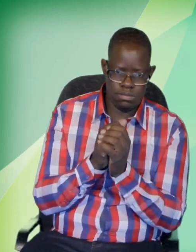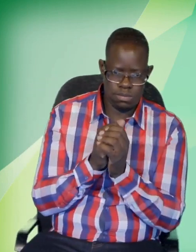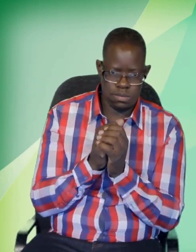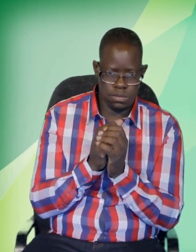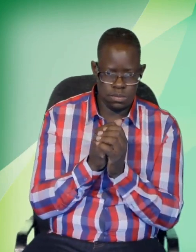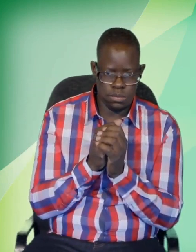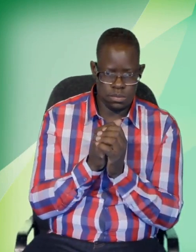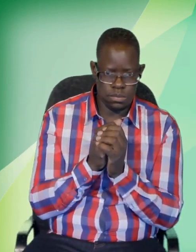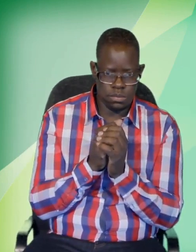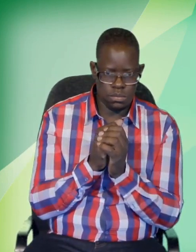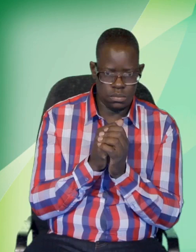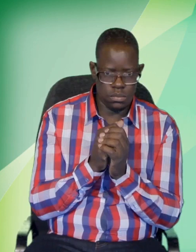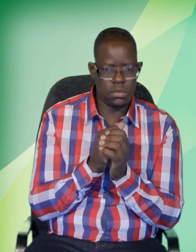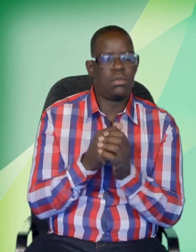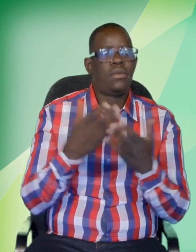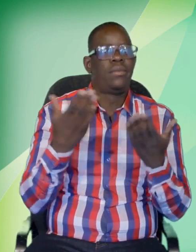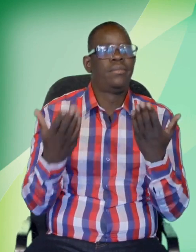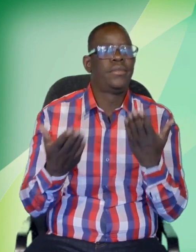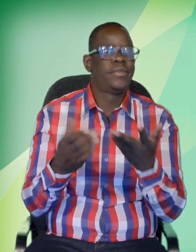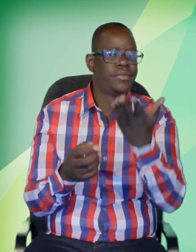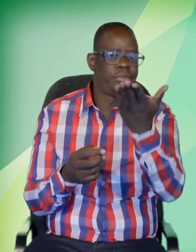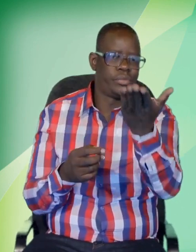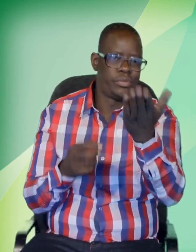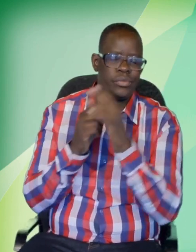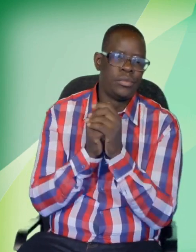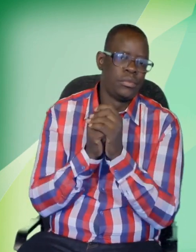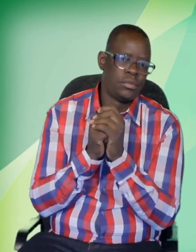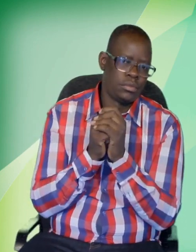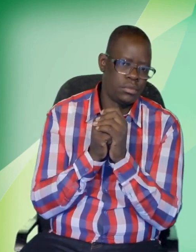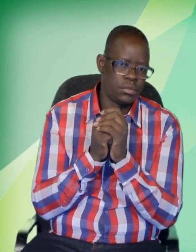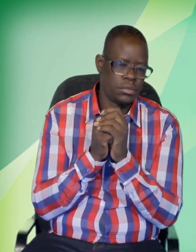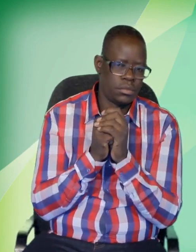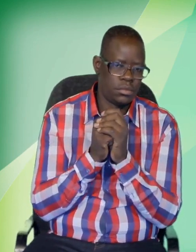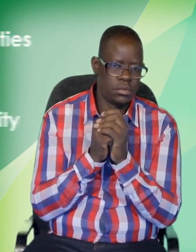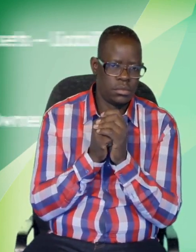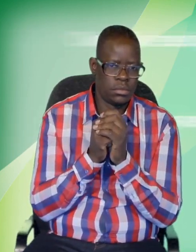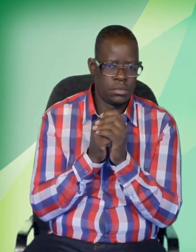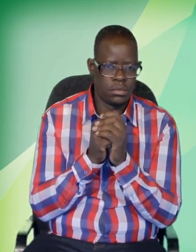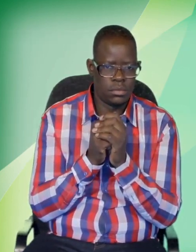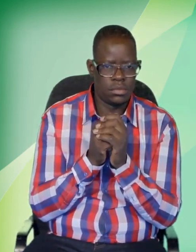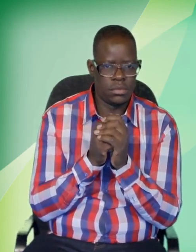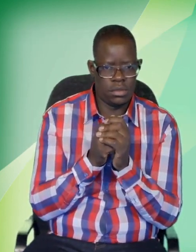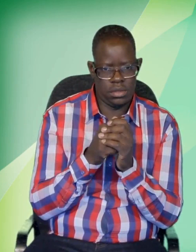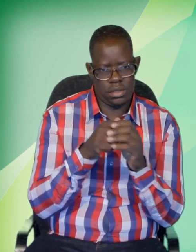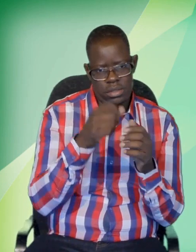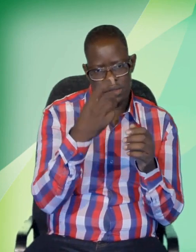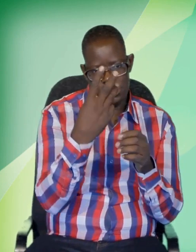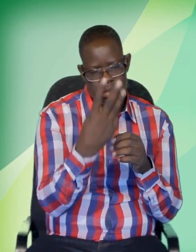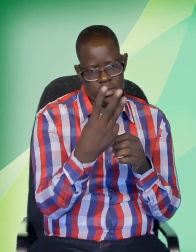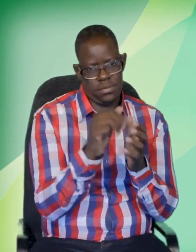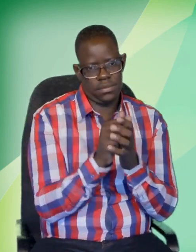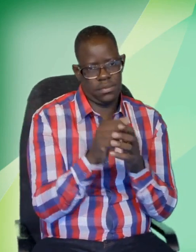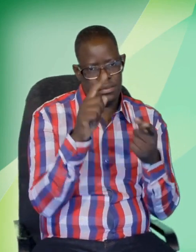assets minus liabilities, or liabilities equals assets minus owner's equity. The elements of the accounting equation